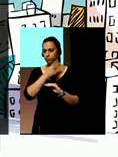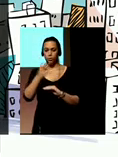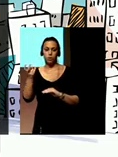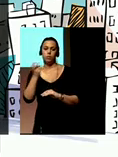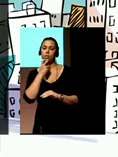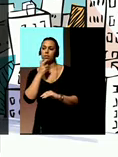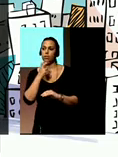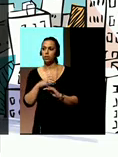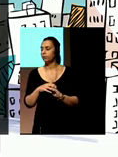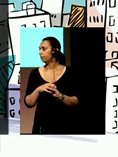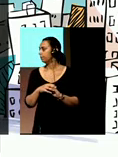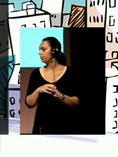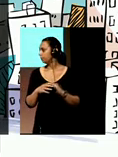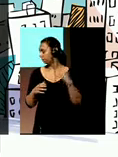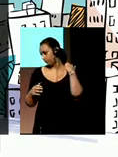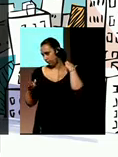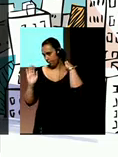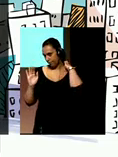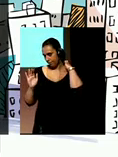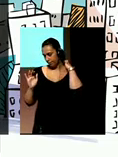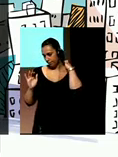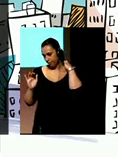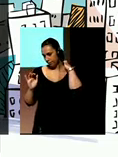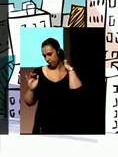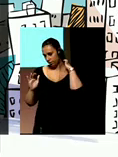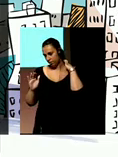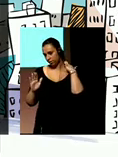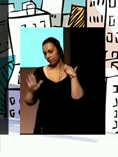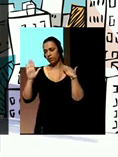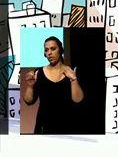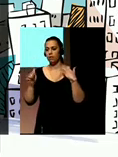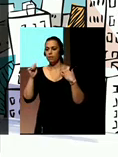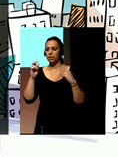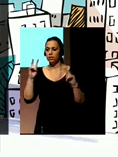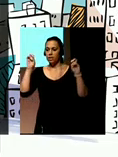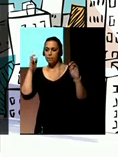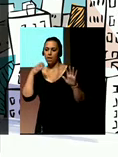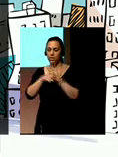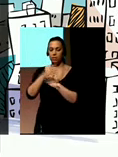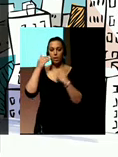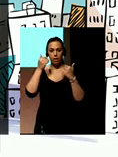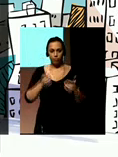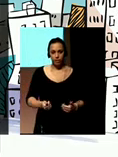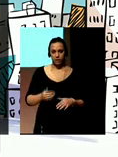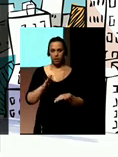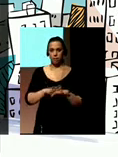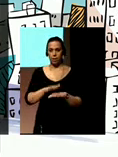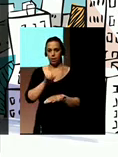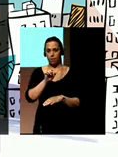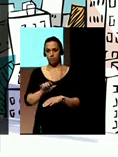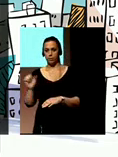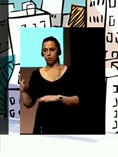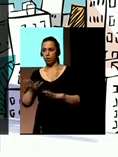make accessible the Escorial monastery, but it's always about this